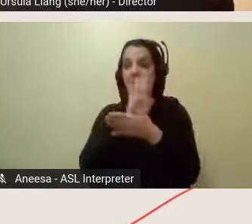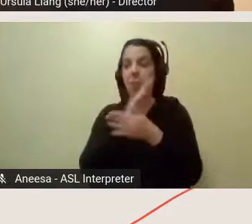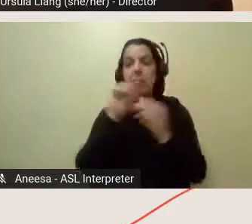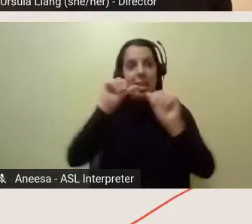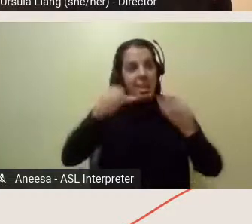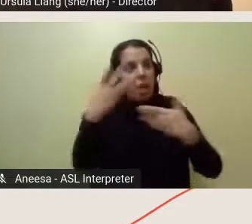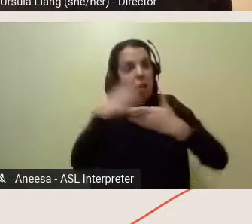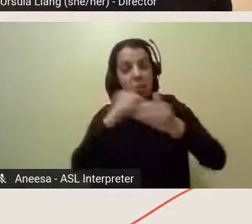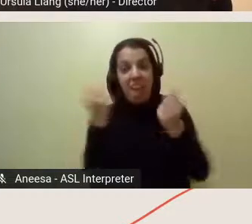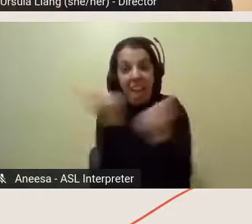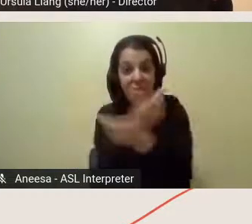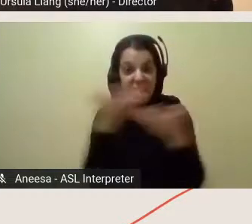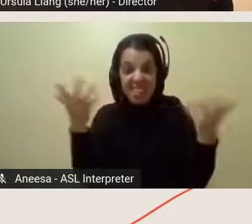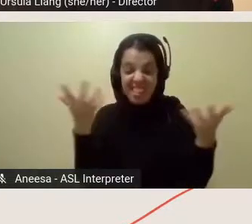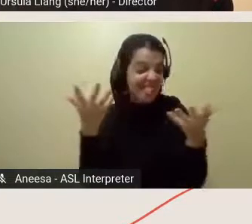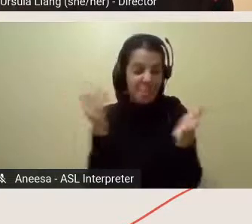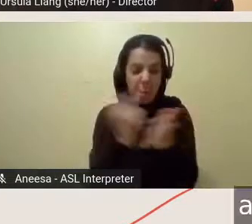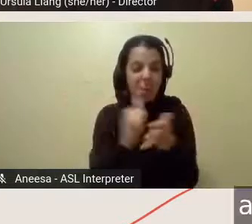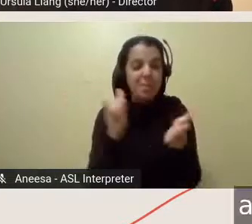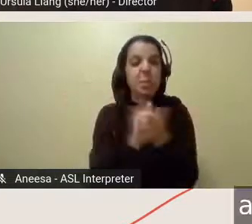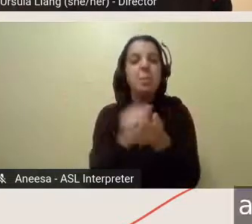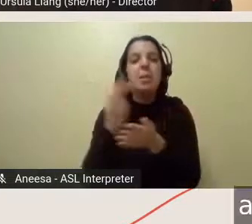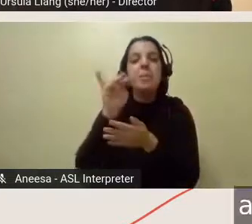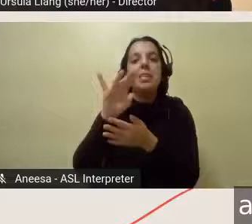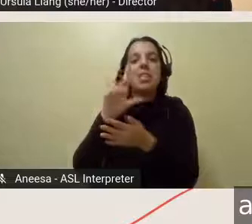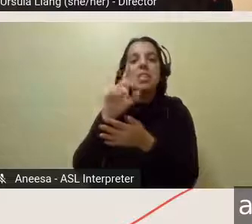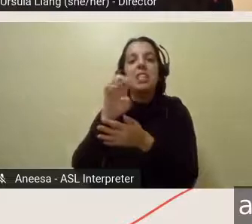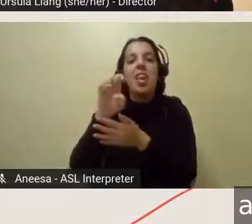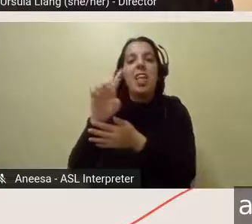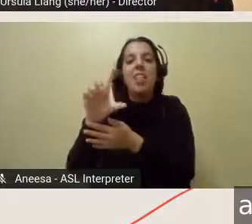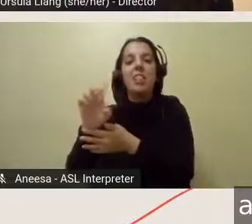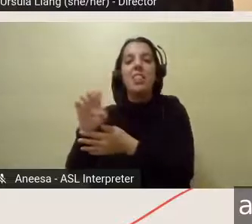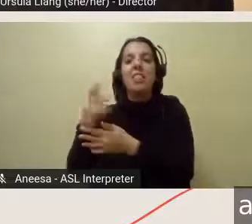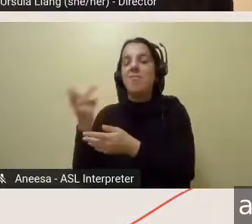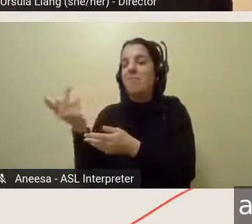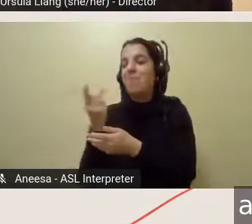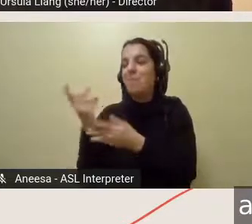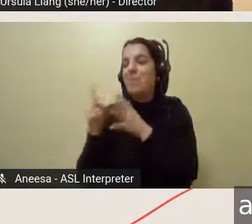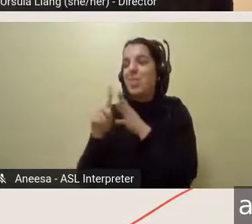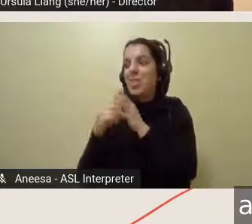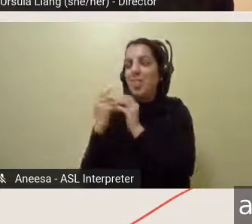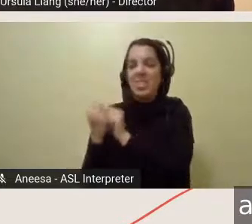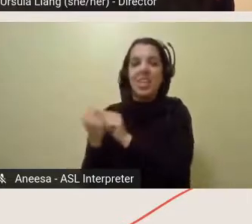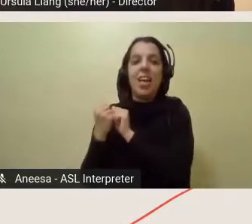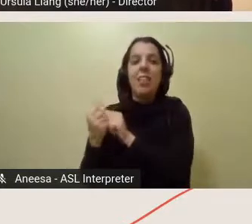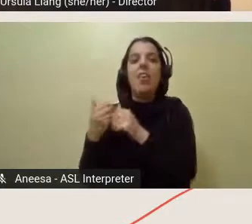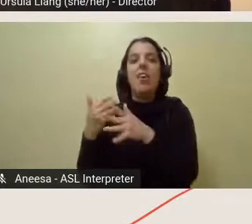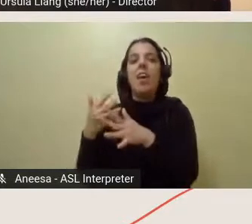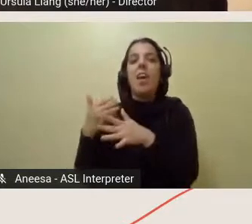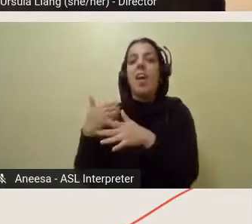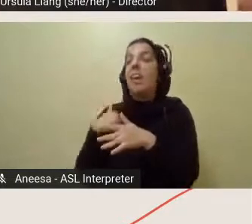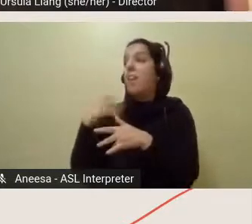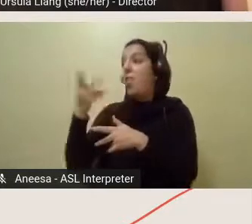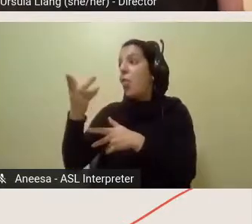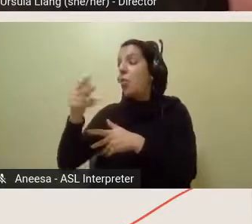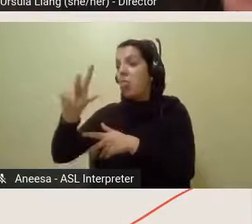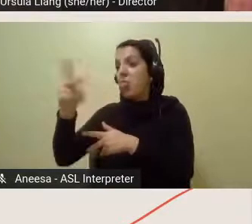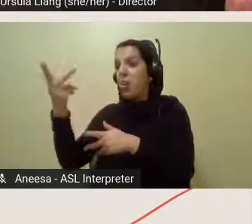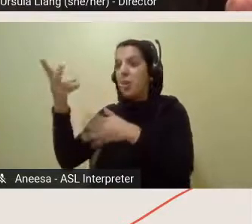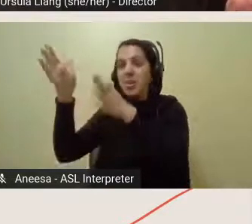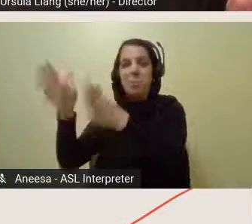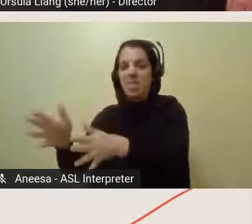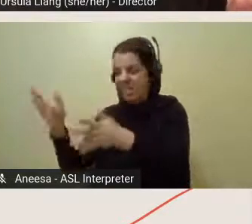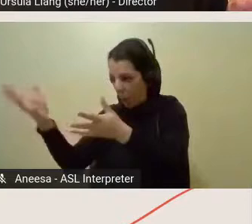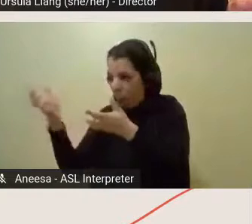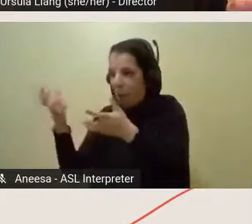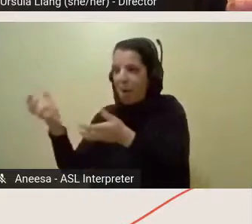you know, Michelle and I started on the film together, and we had an early collaborator who was like making sure that we would go, you know, making sure that we would go